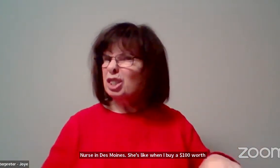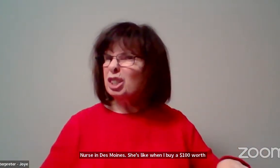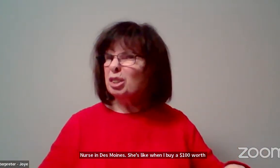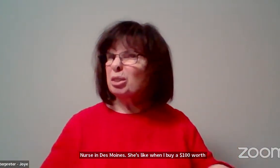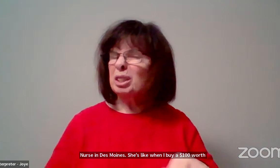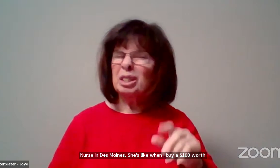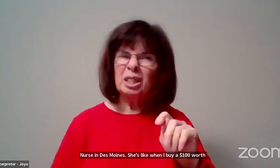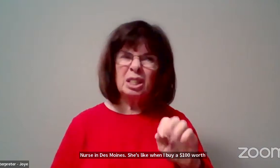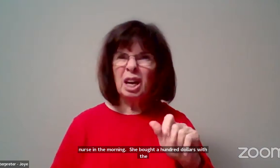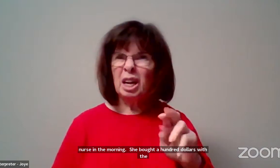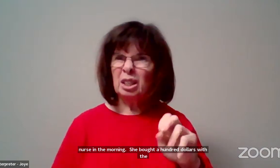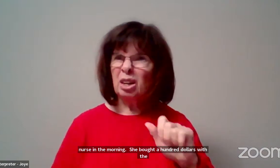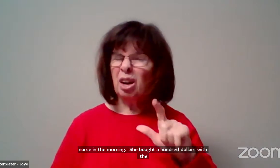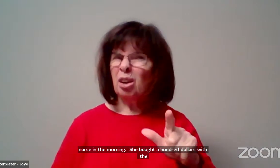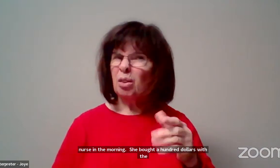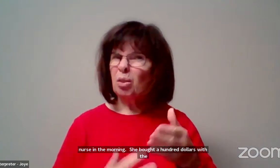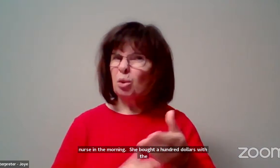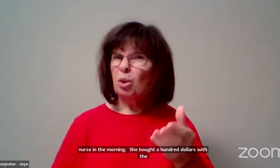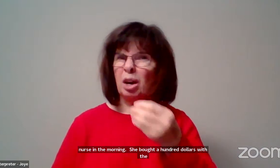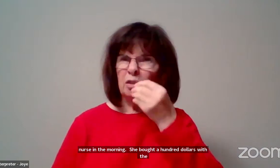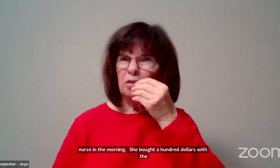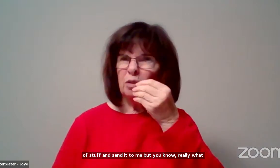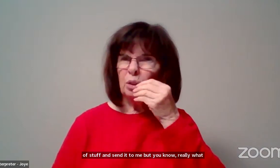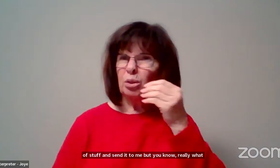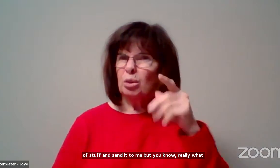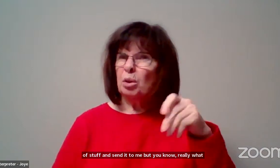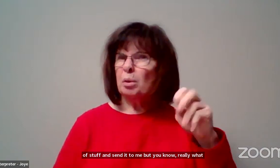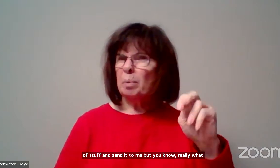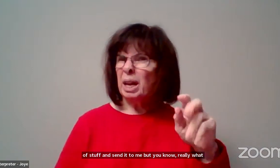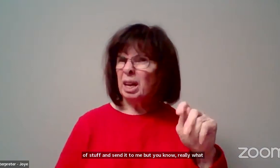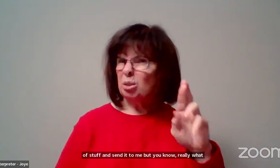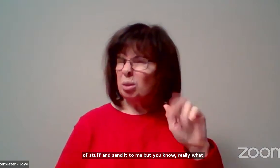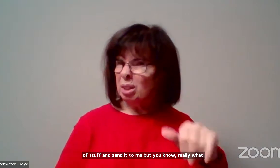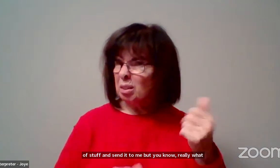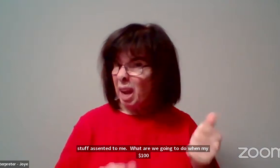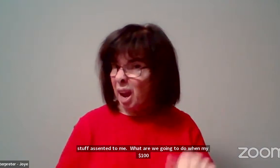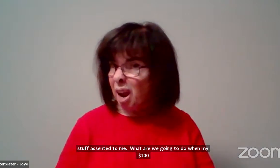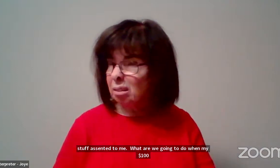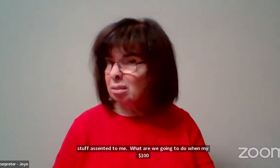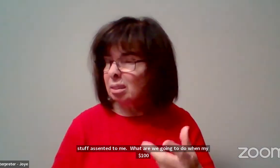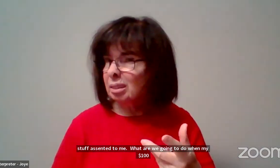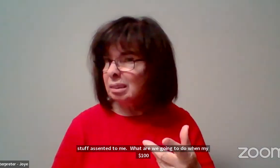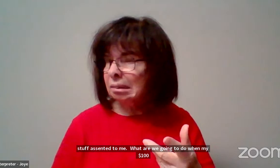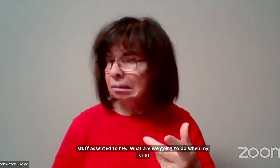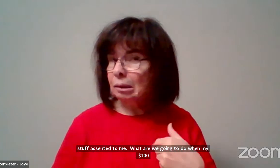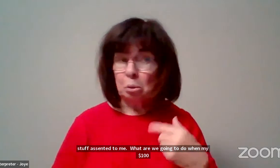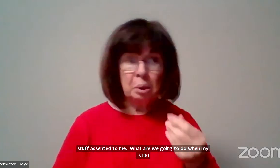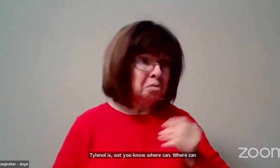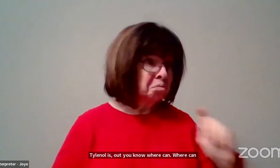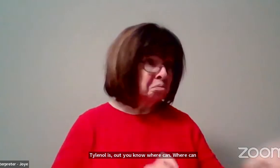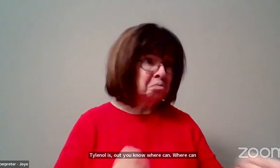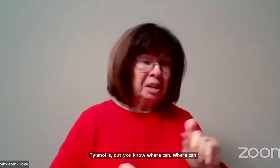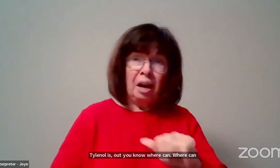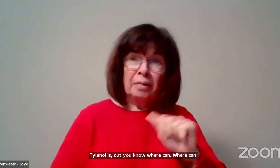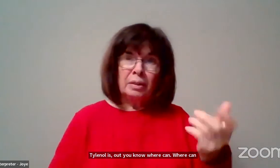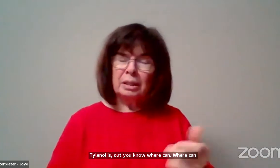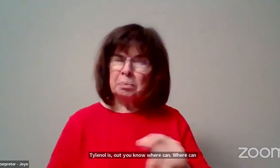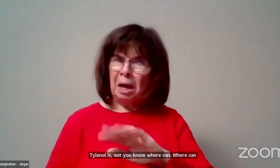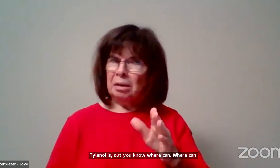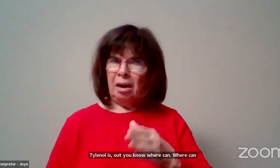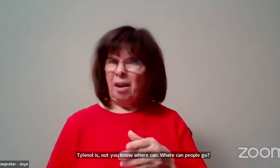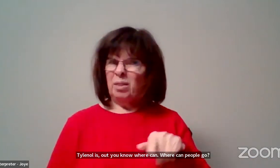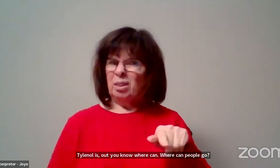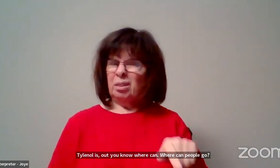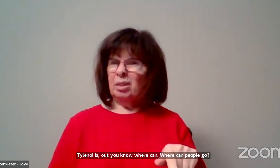that? Or, I mean, I don't know. I mean, I'm just concerned. I mean, we've given out all kinds of other things, but we've never given